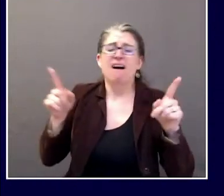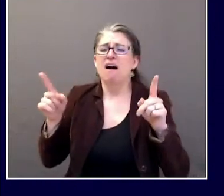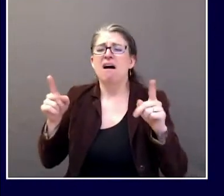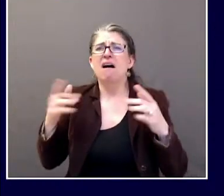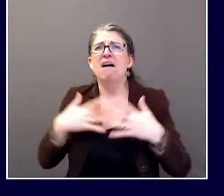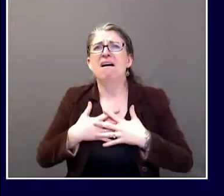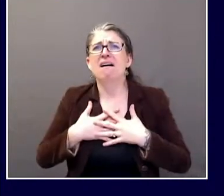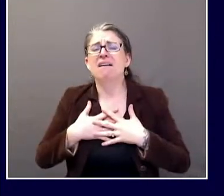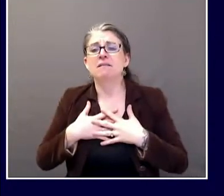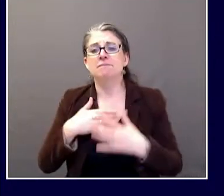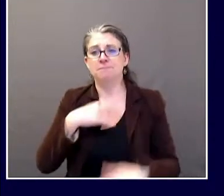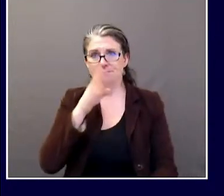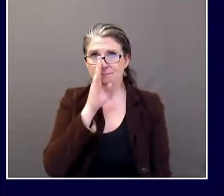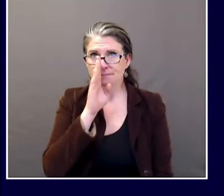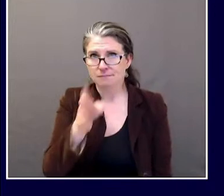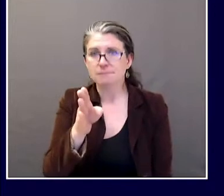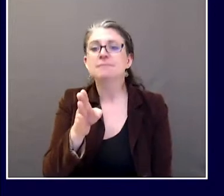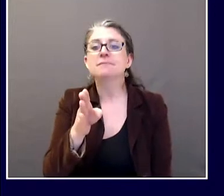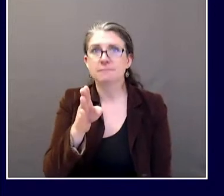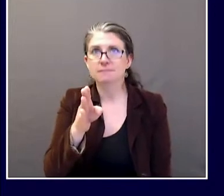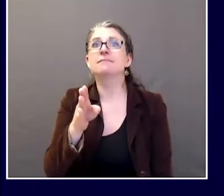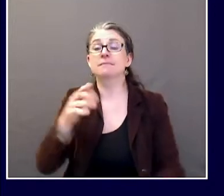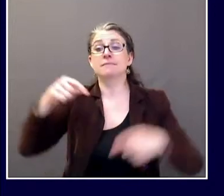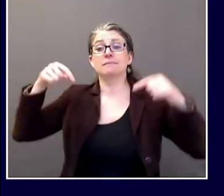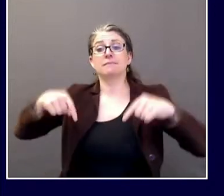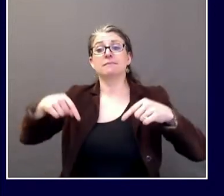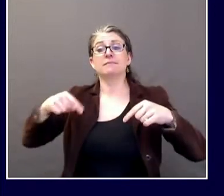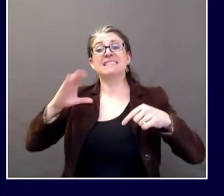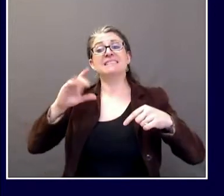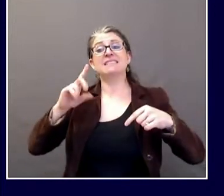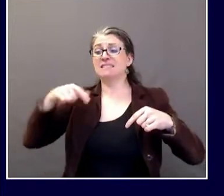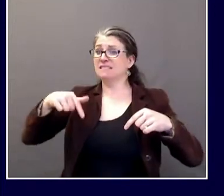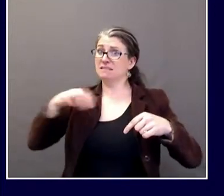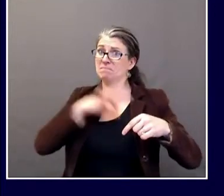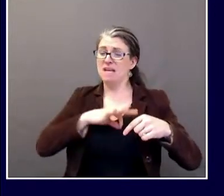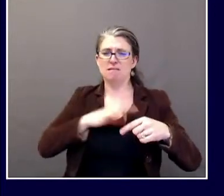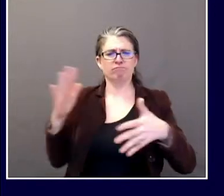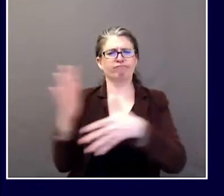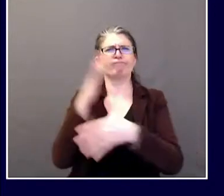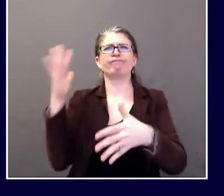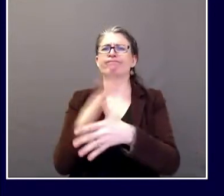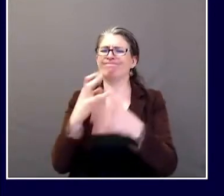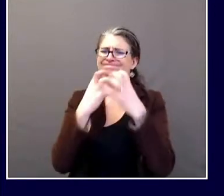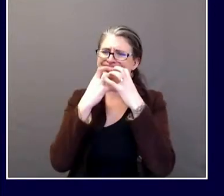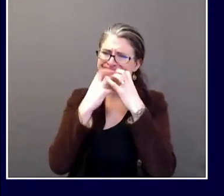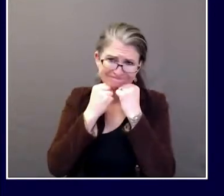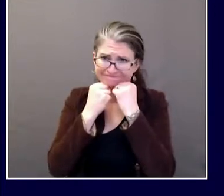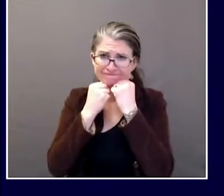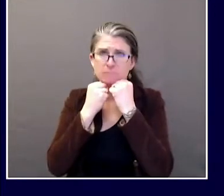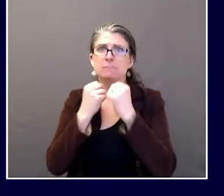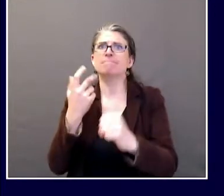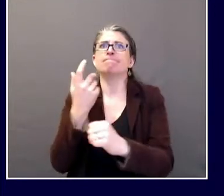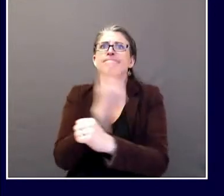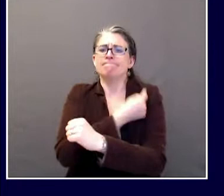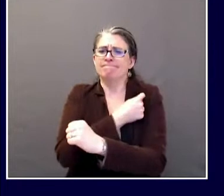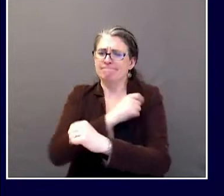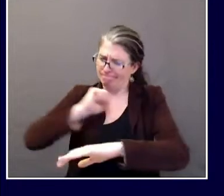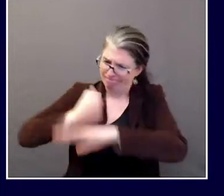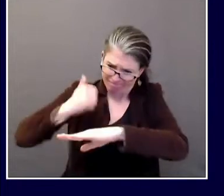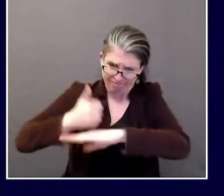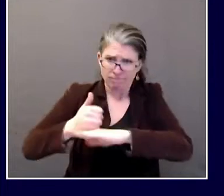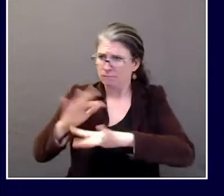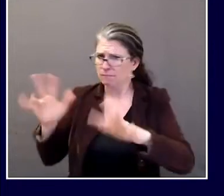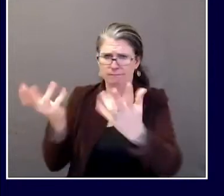Maine CDC to work on these systems, to bring things online, to make it easier for you to get registered, to